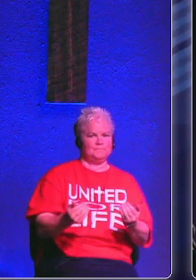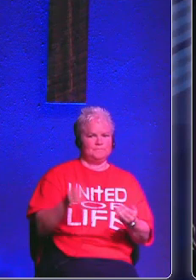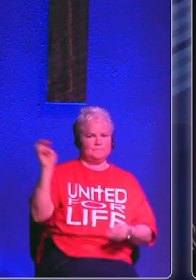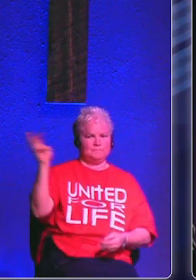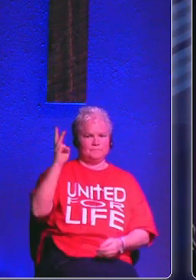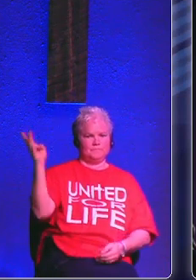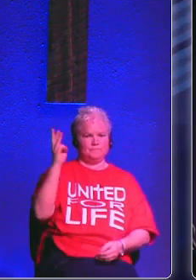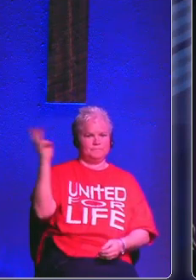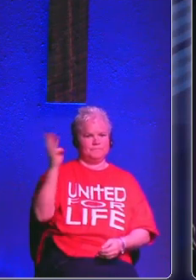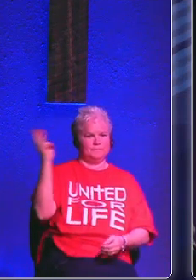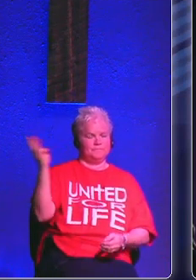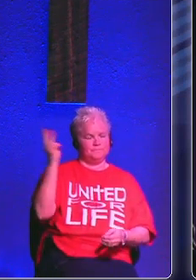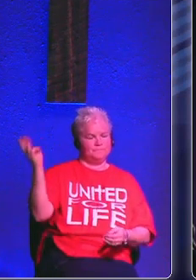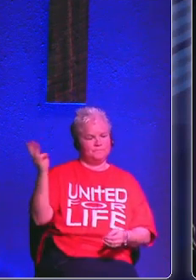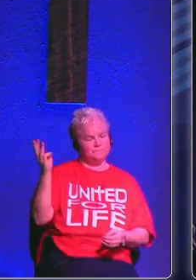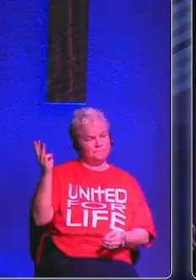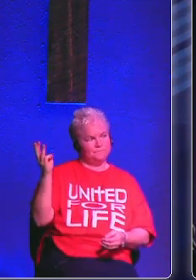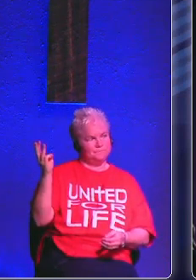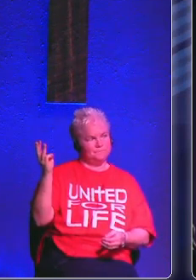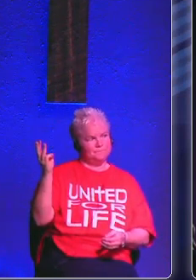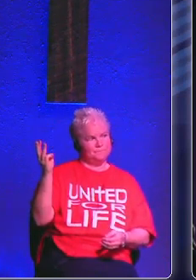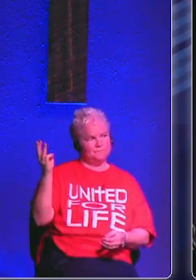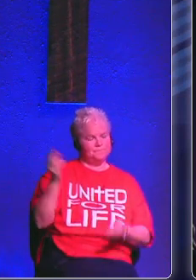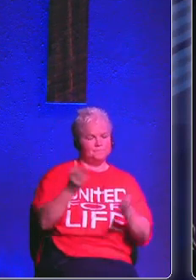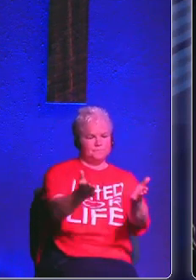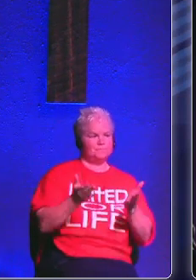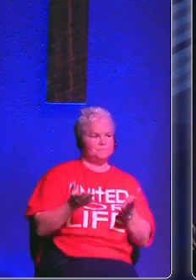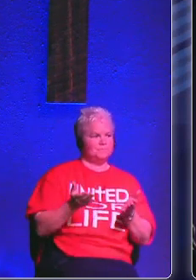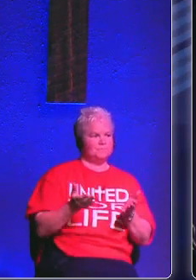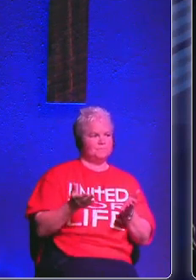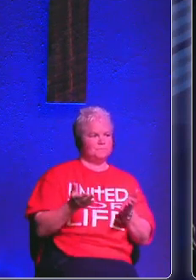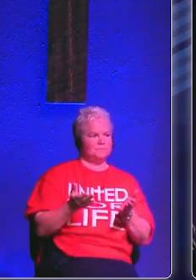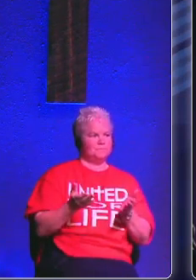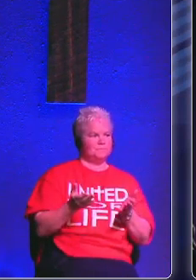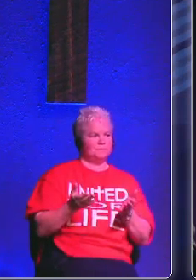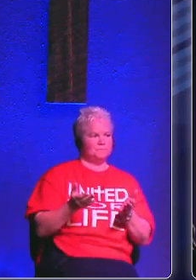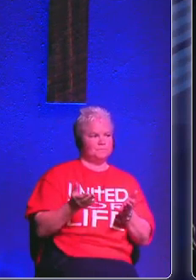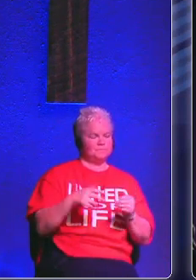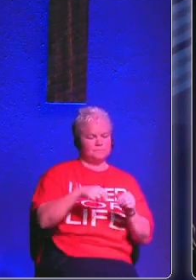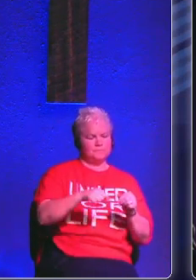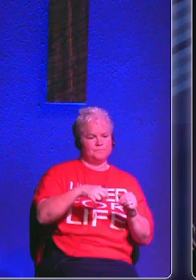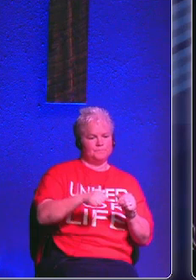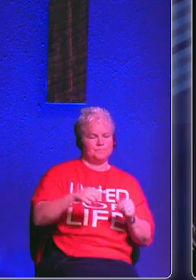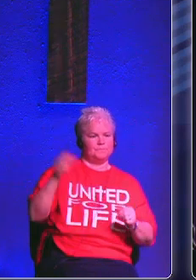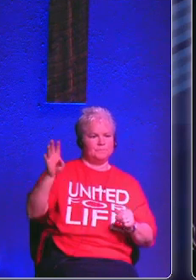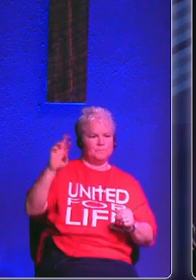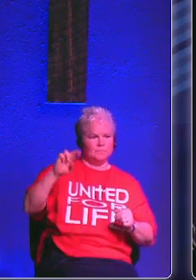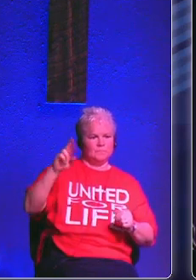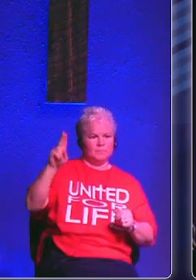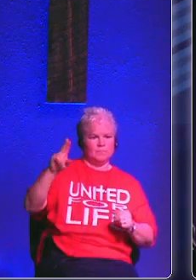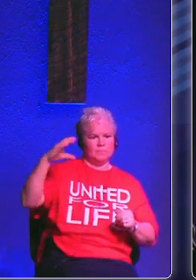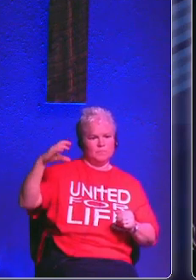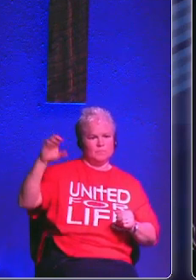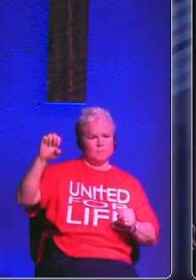ministries, that's still going on. Again, if you haven't received the code or anything, talk to Bruce. If